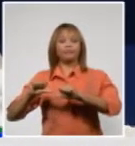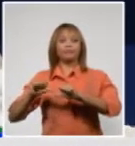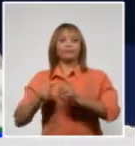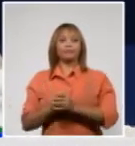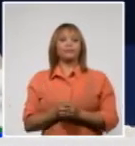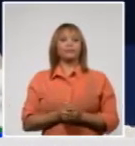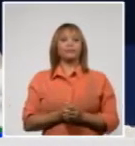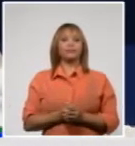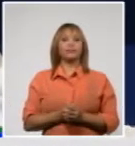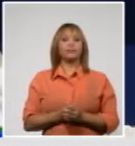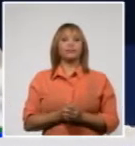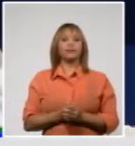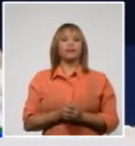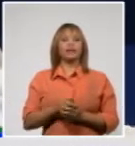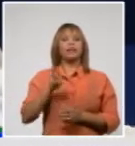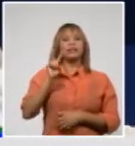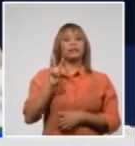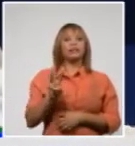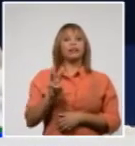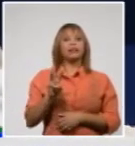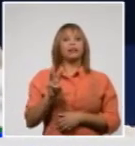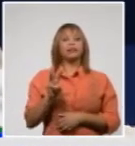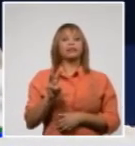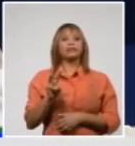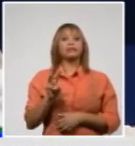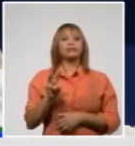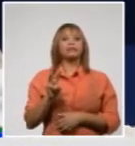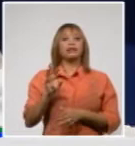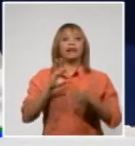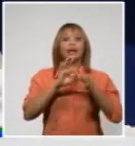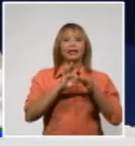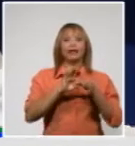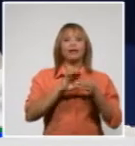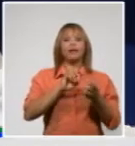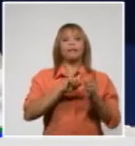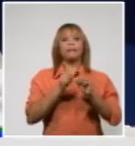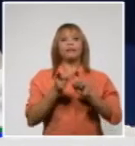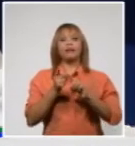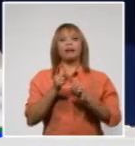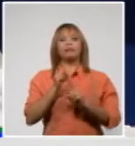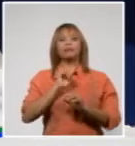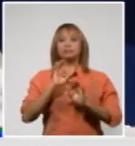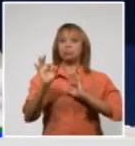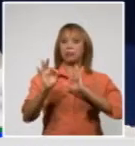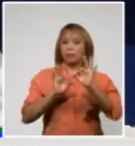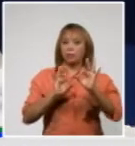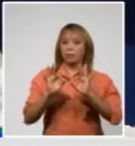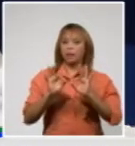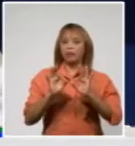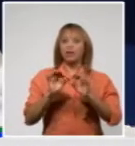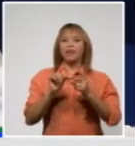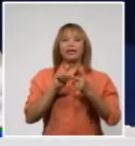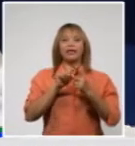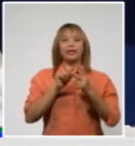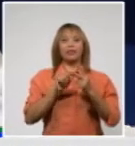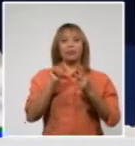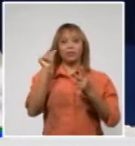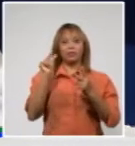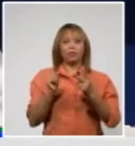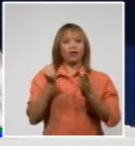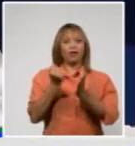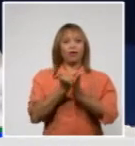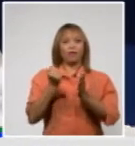Yesterday, a serious patient passed to critical. Three serious patients passed to closely monitored, and two